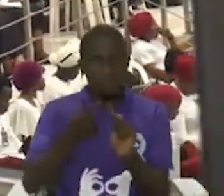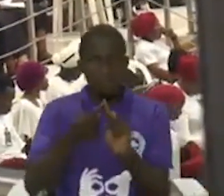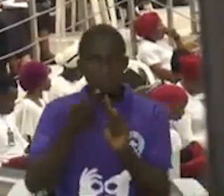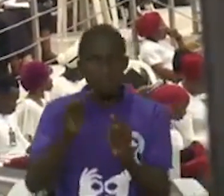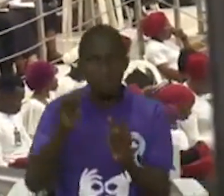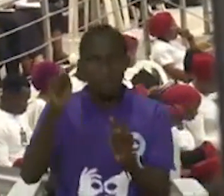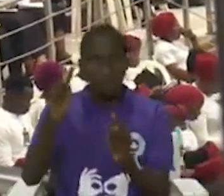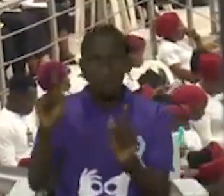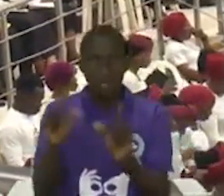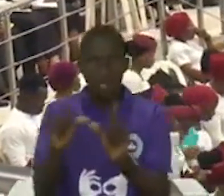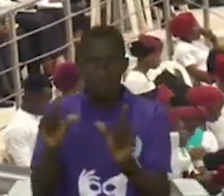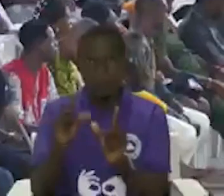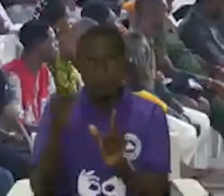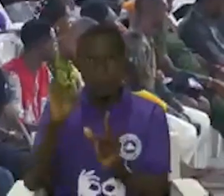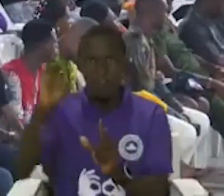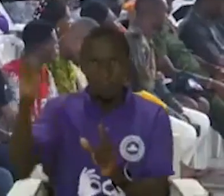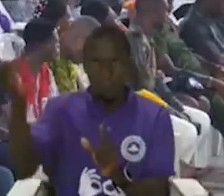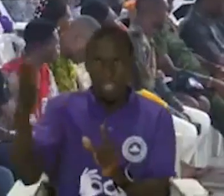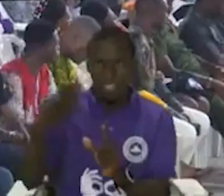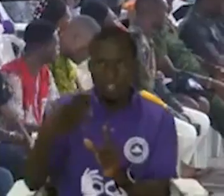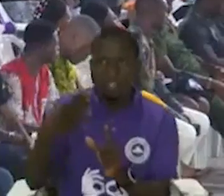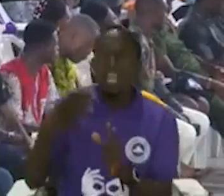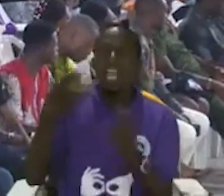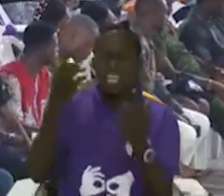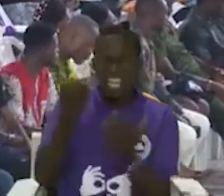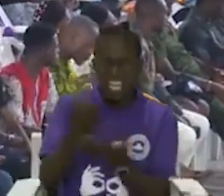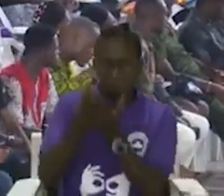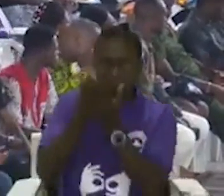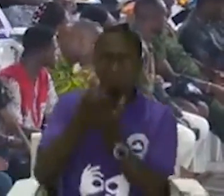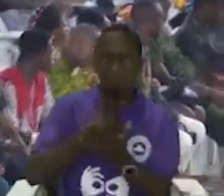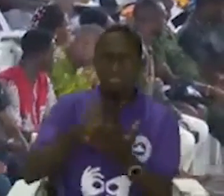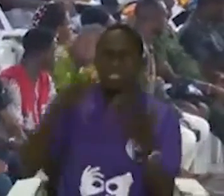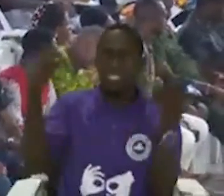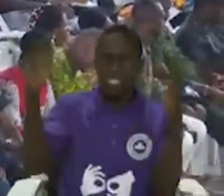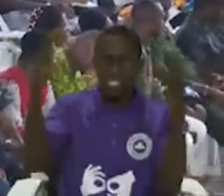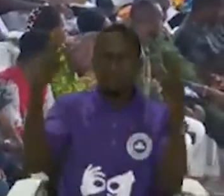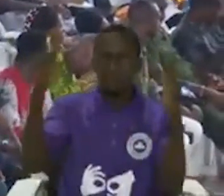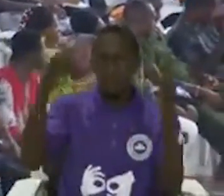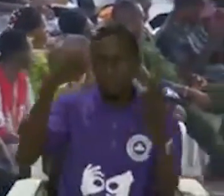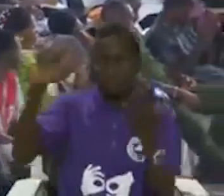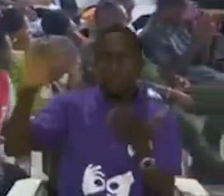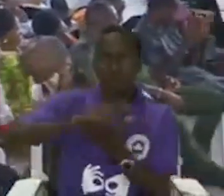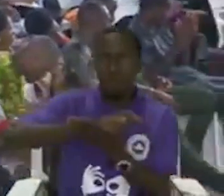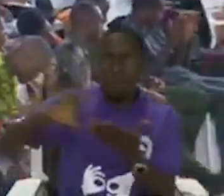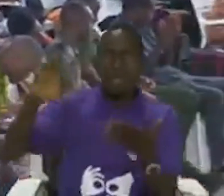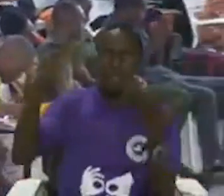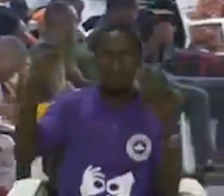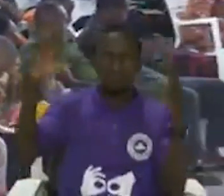of grace. Once again, let me celebrate the Southwest Choir for leading us in that powerful session.